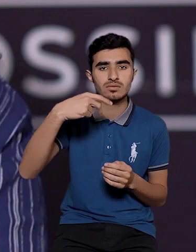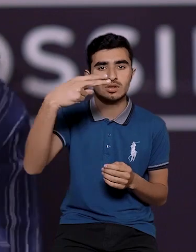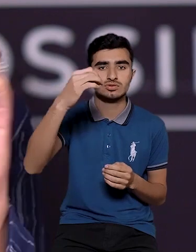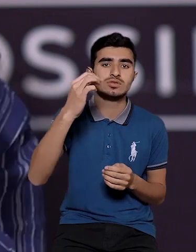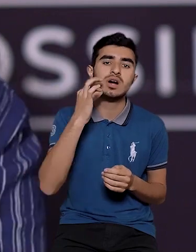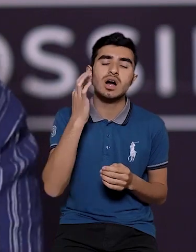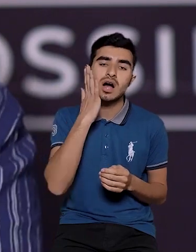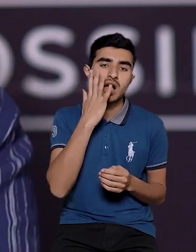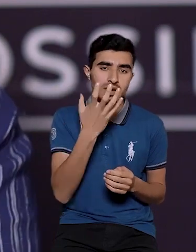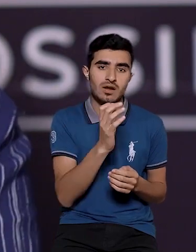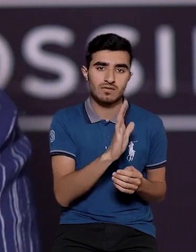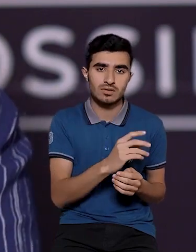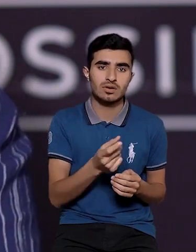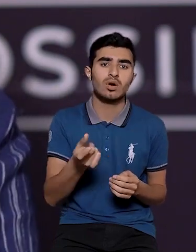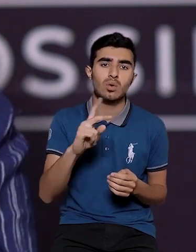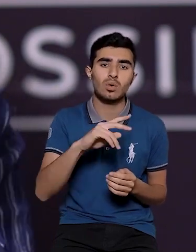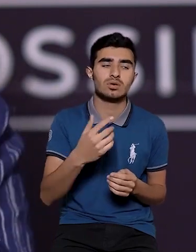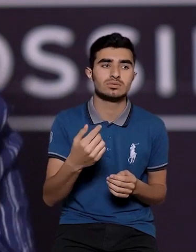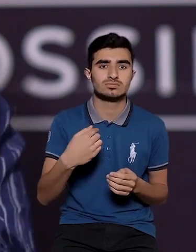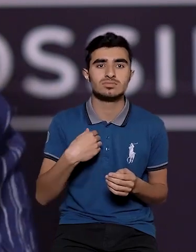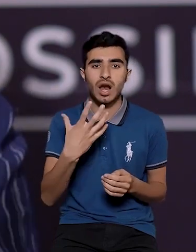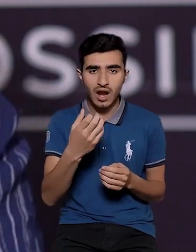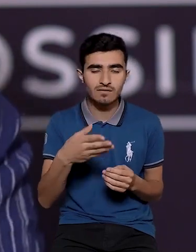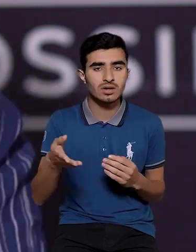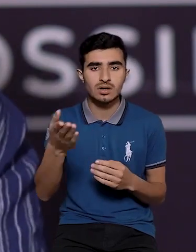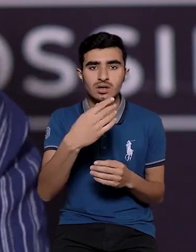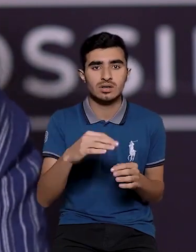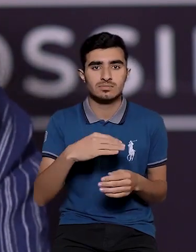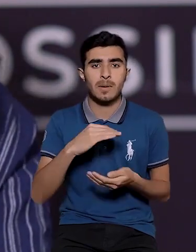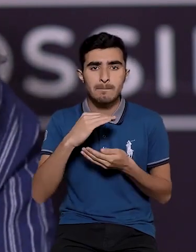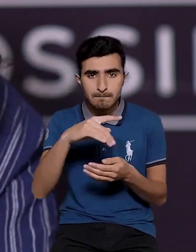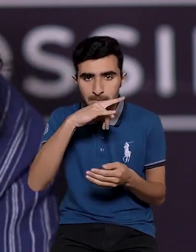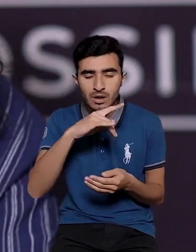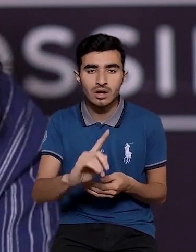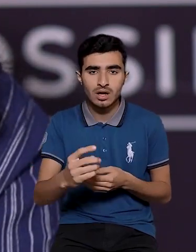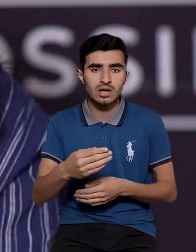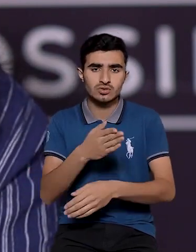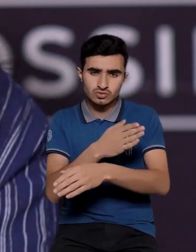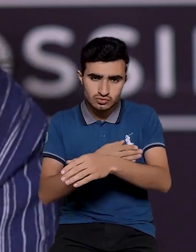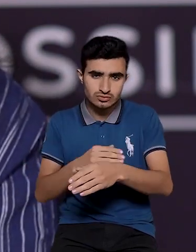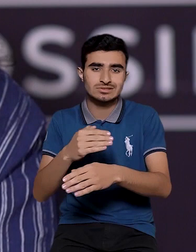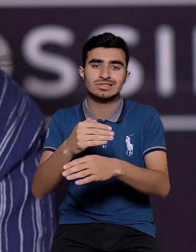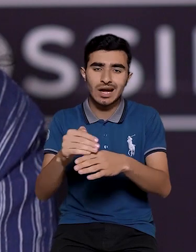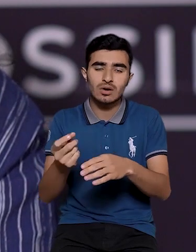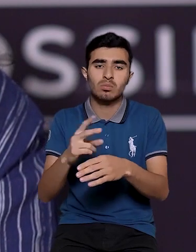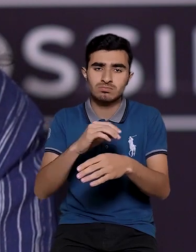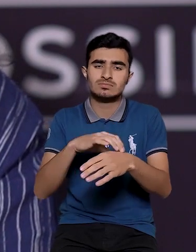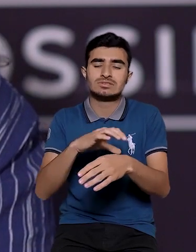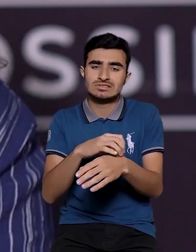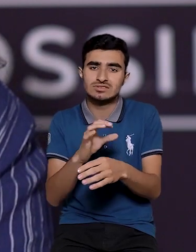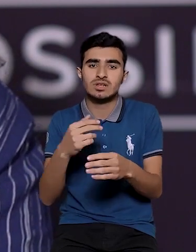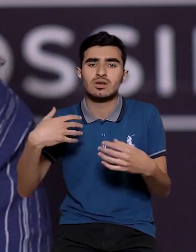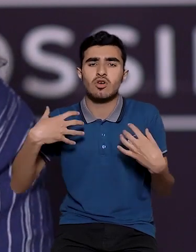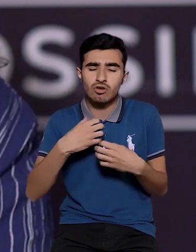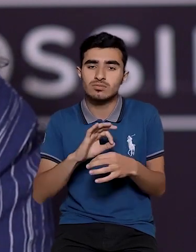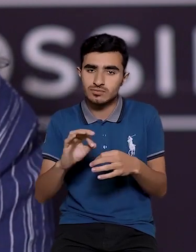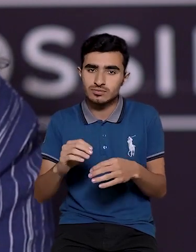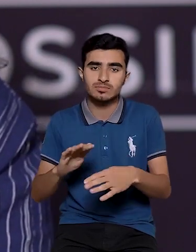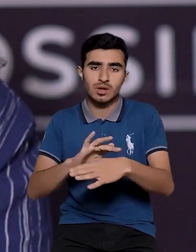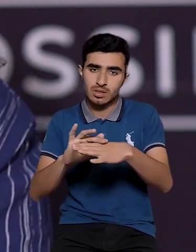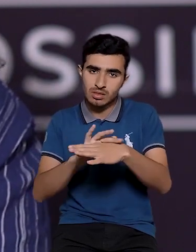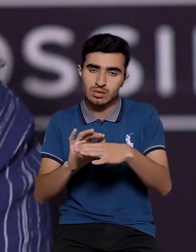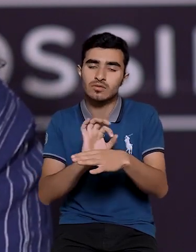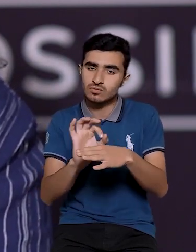I always have a little bit of manuka honey in my house always. And if a child